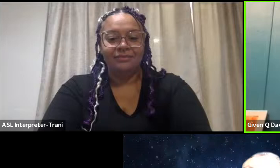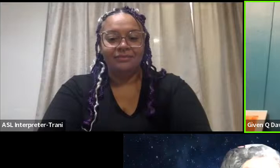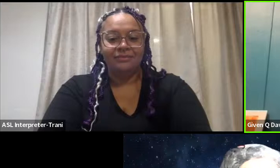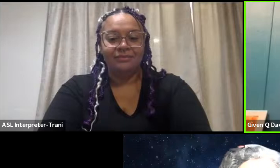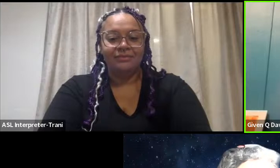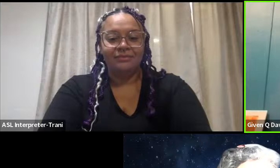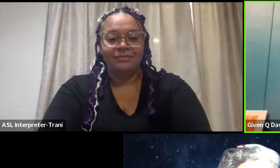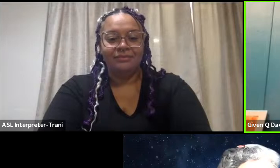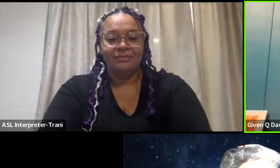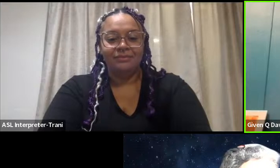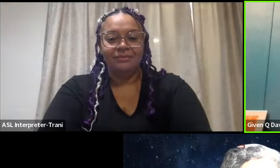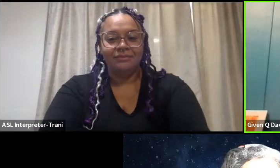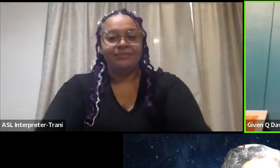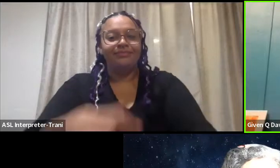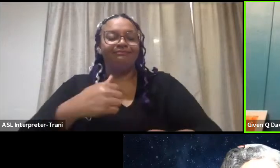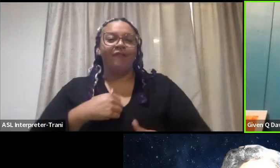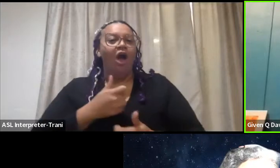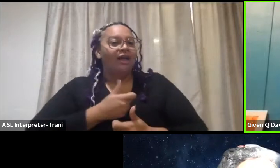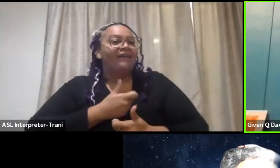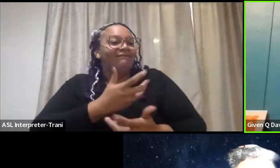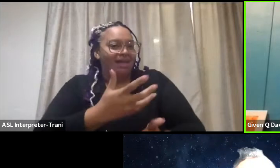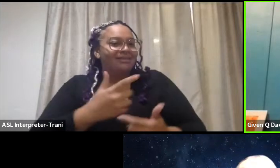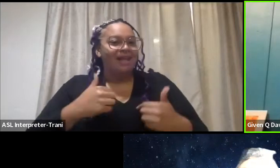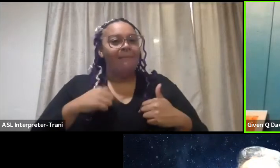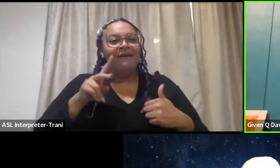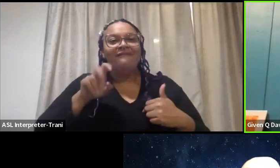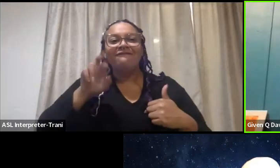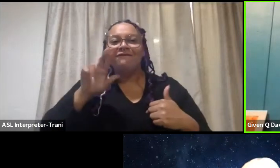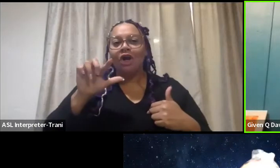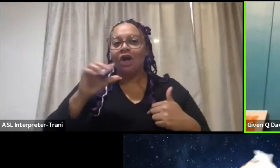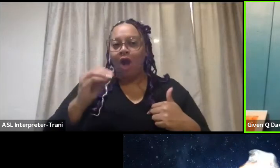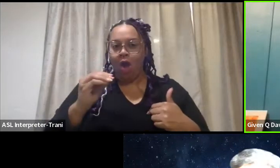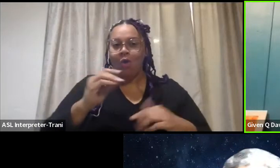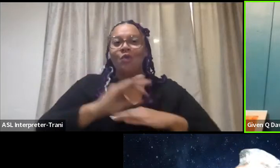I'll confess, I'm a Virgo rising.